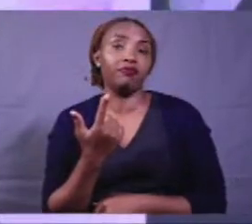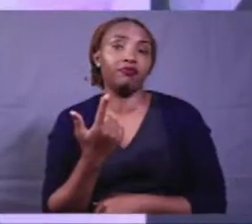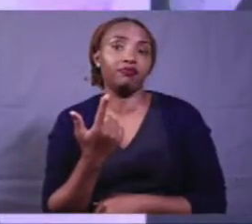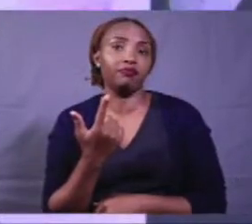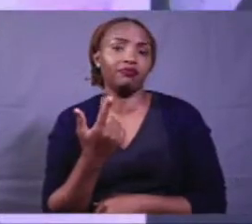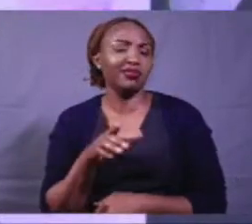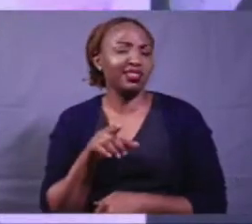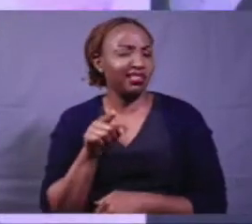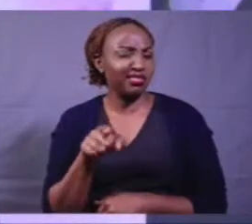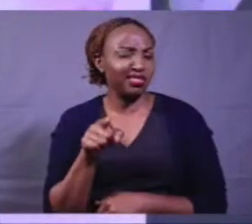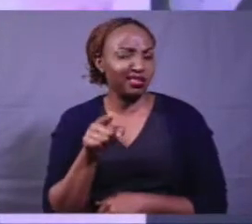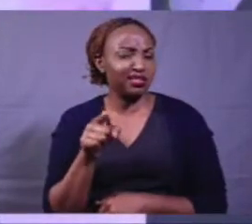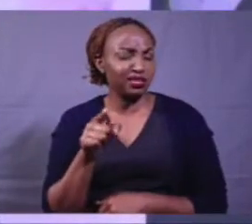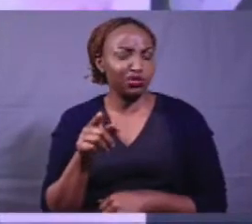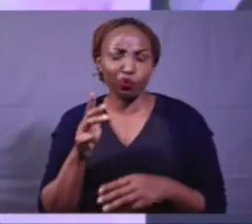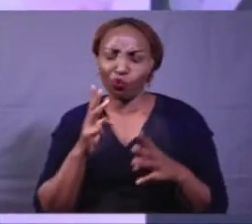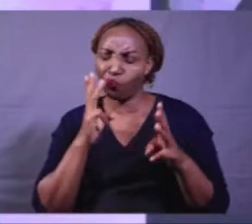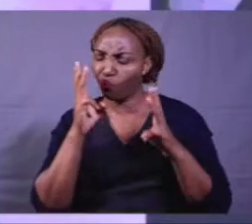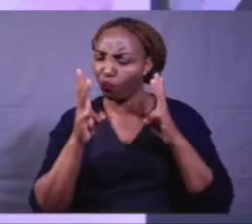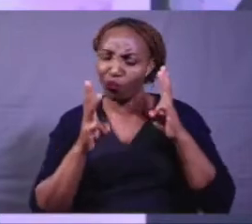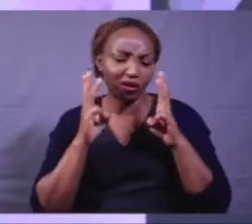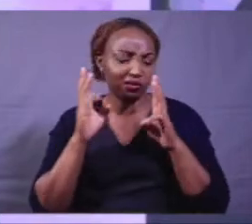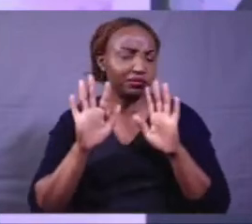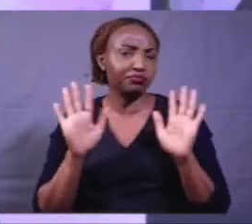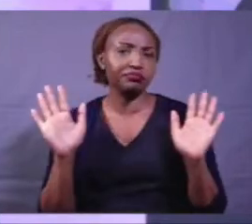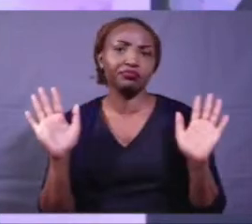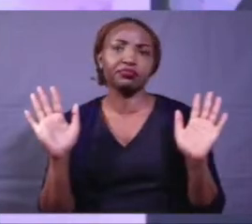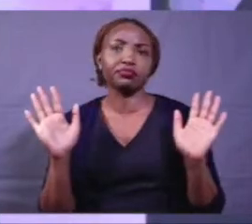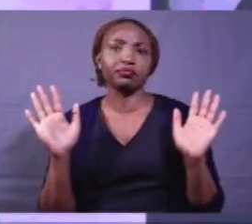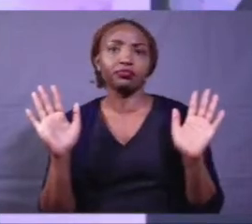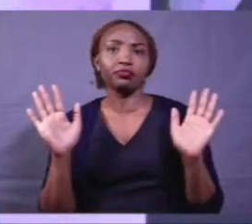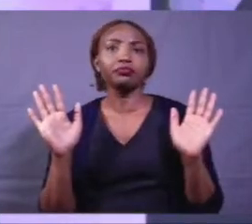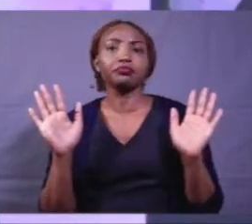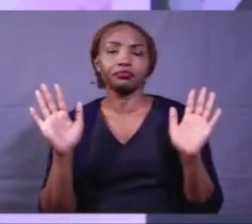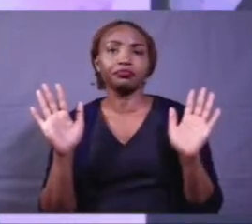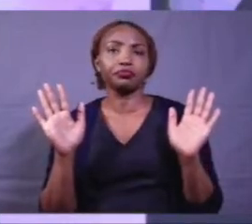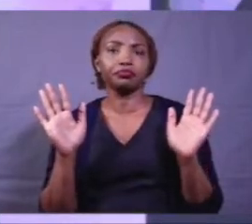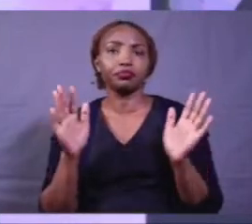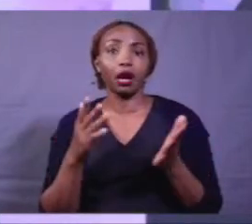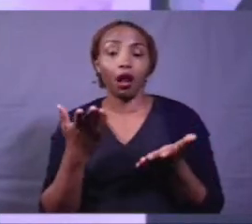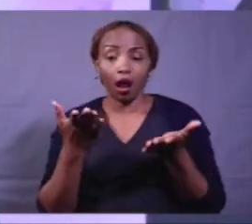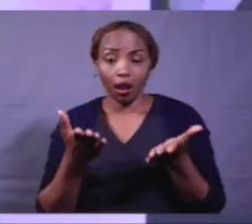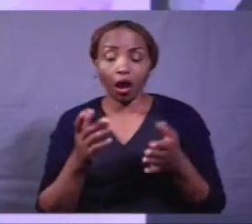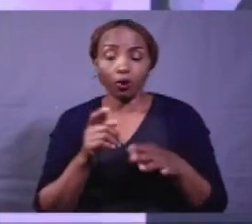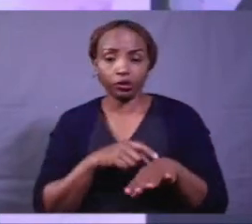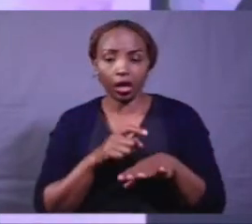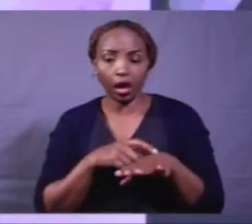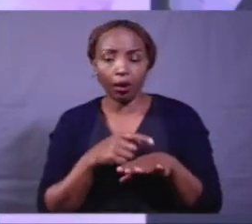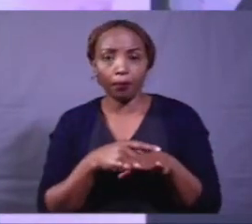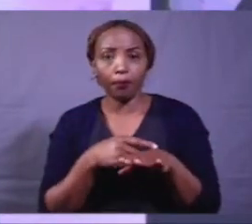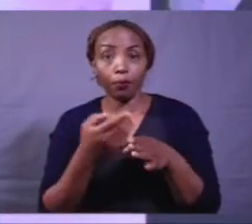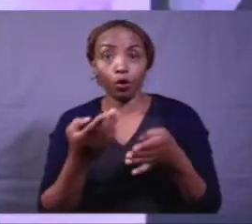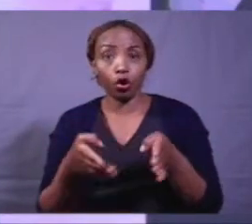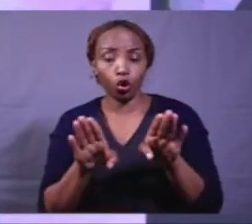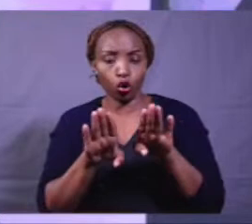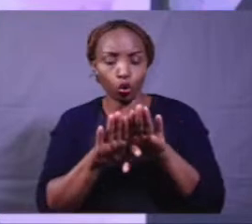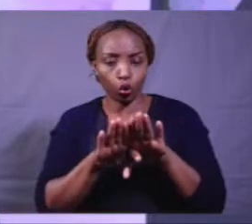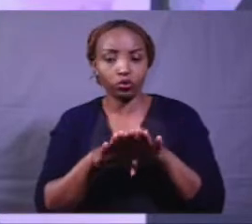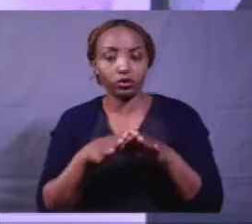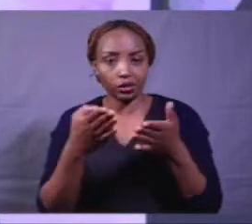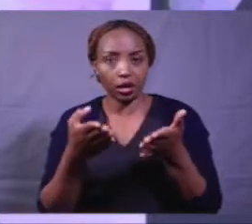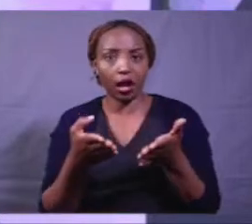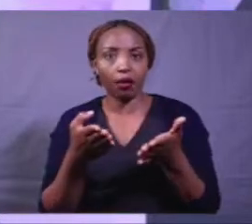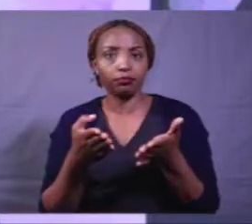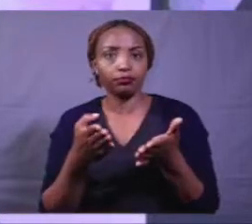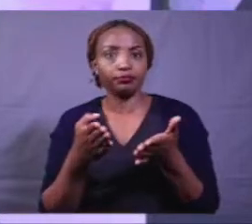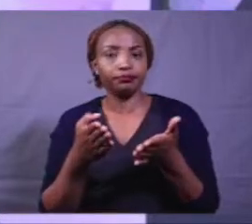to the close of the show, I want to just know from April and maybe the rest of the panel,